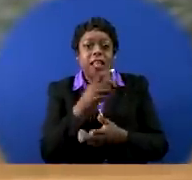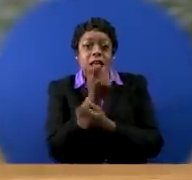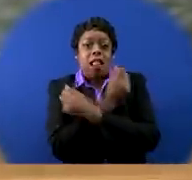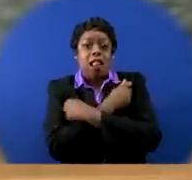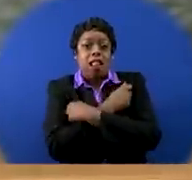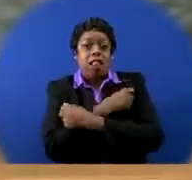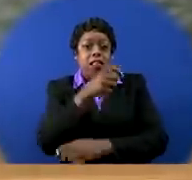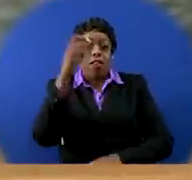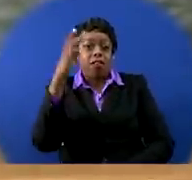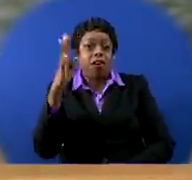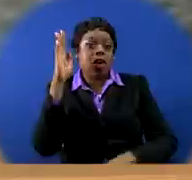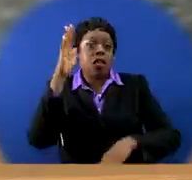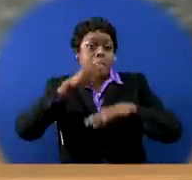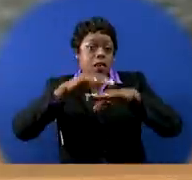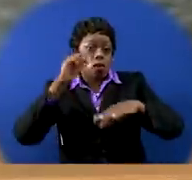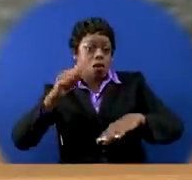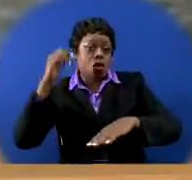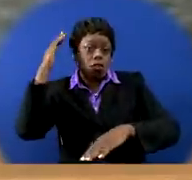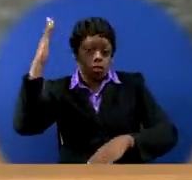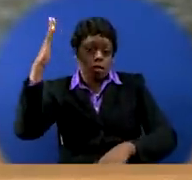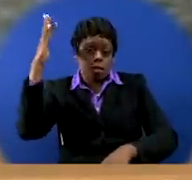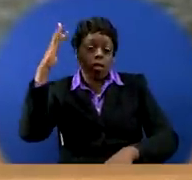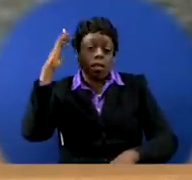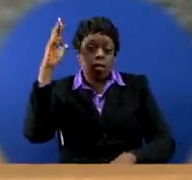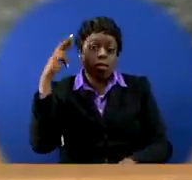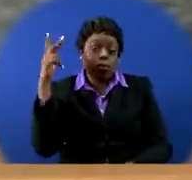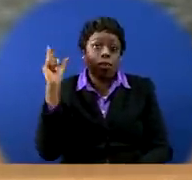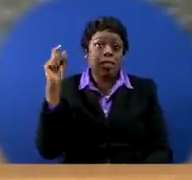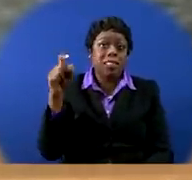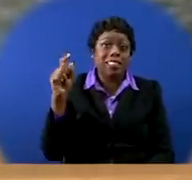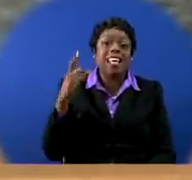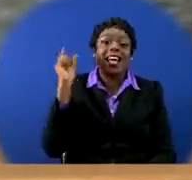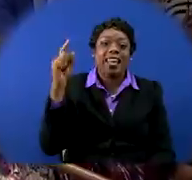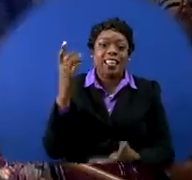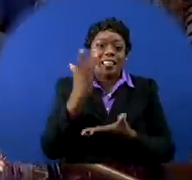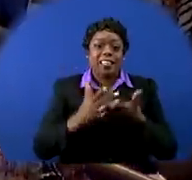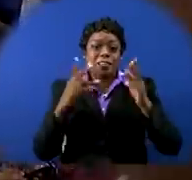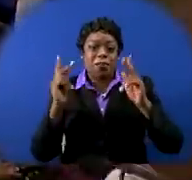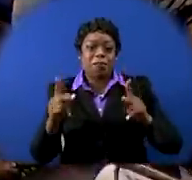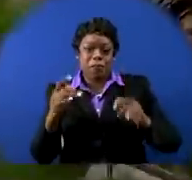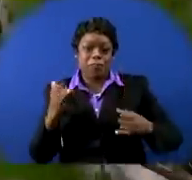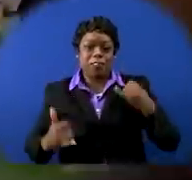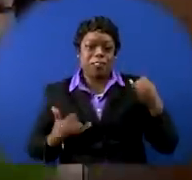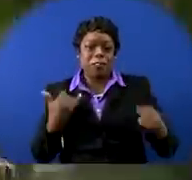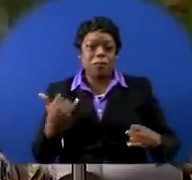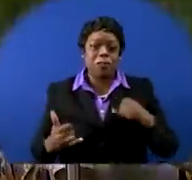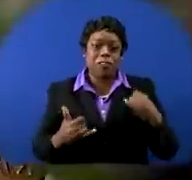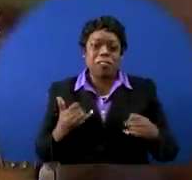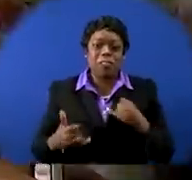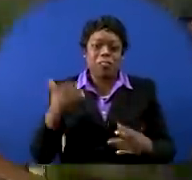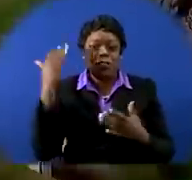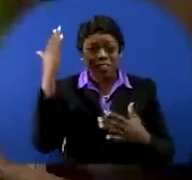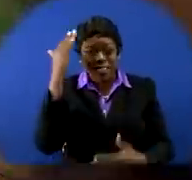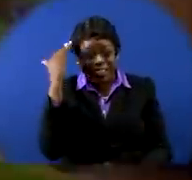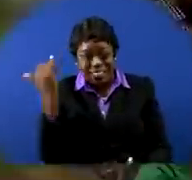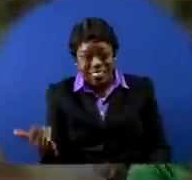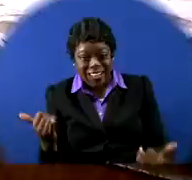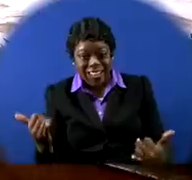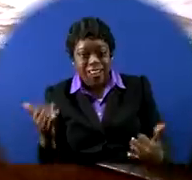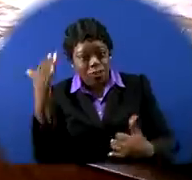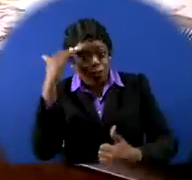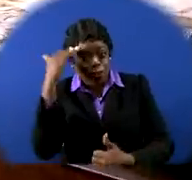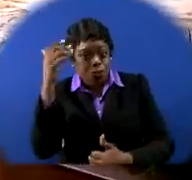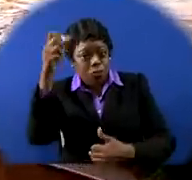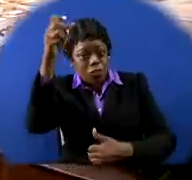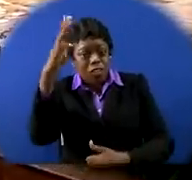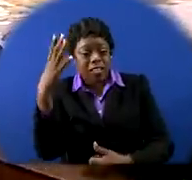who are the called according to his purpose. I need somebody to rejoice now because you recognize that God is still high and mighty. He